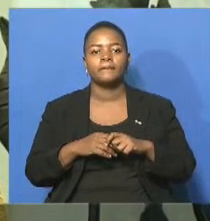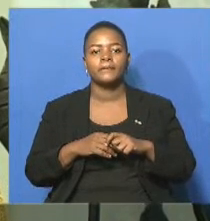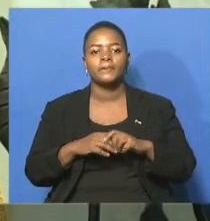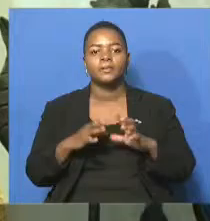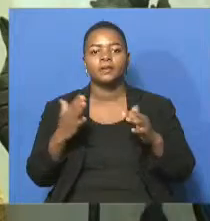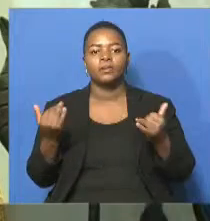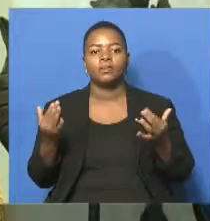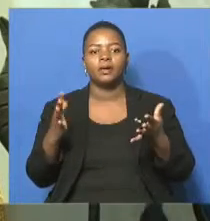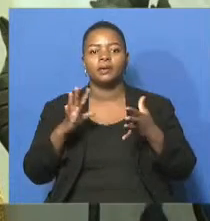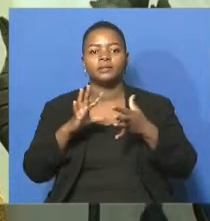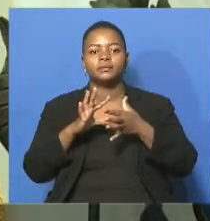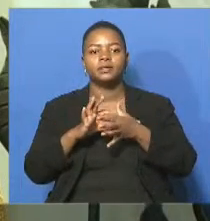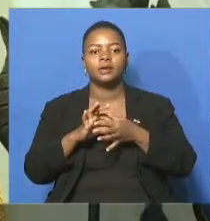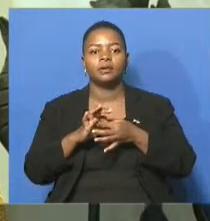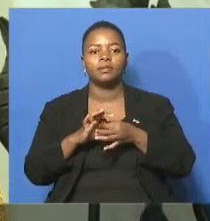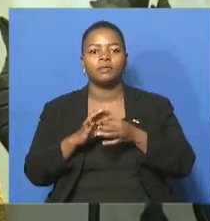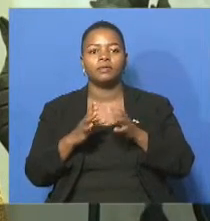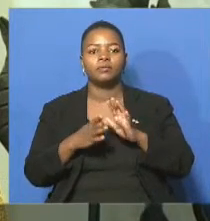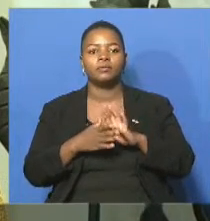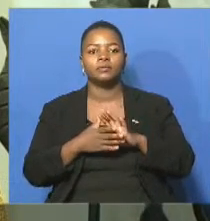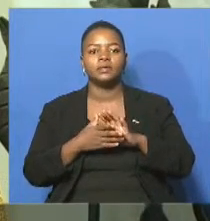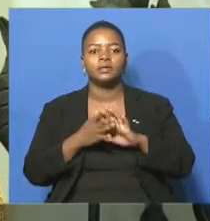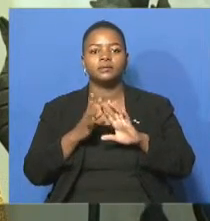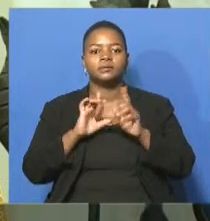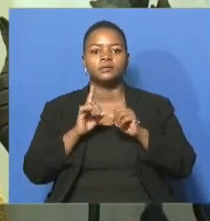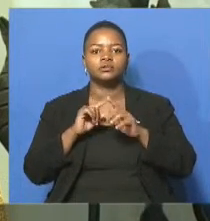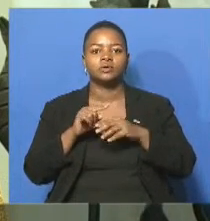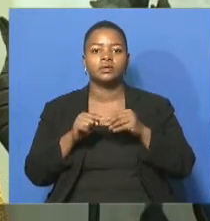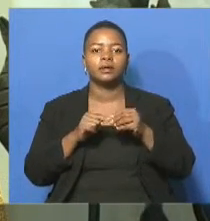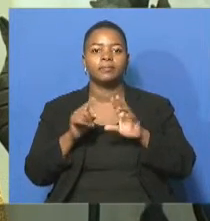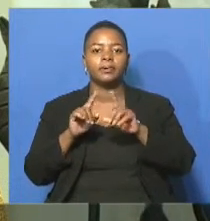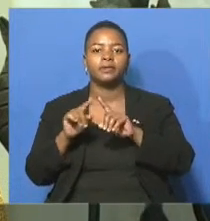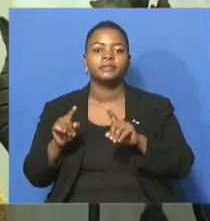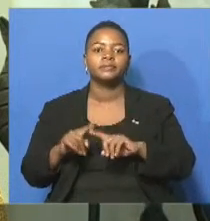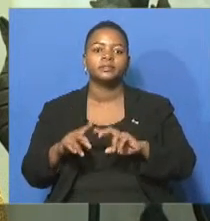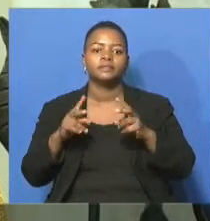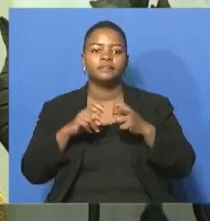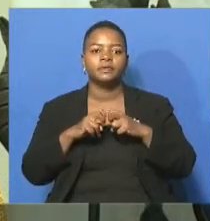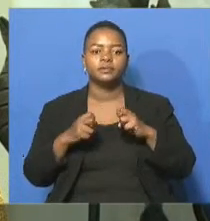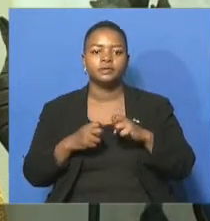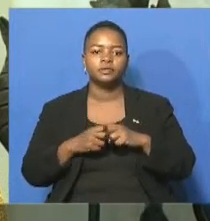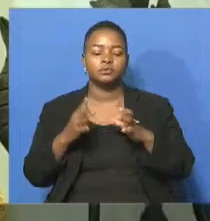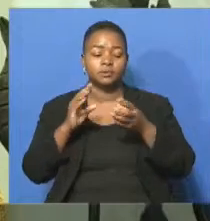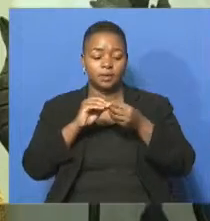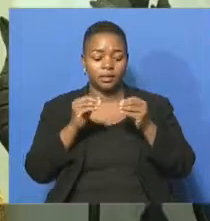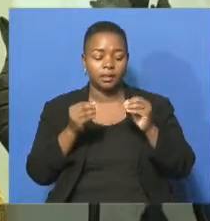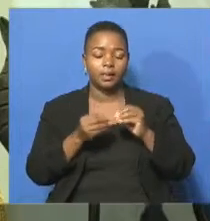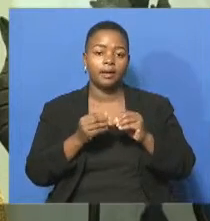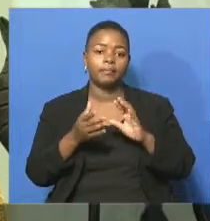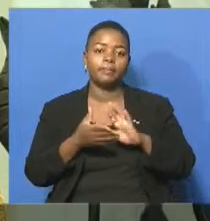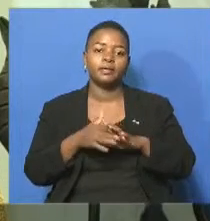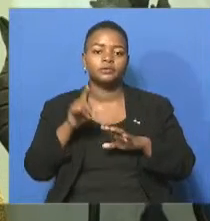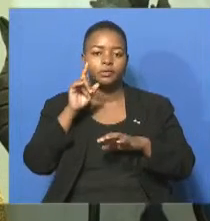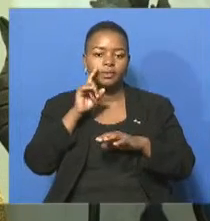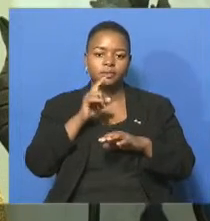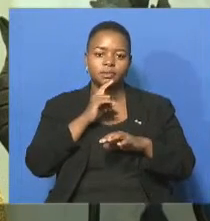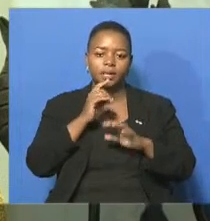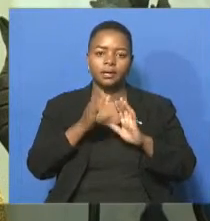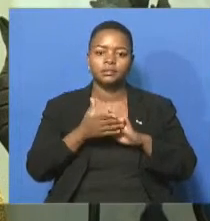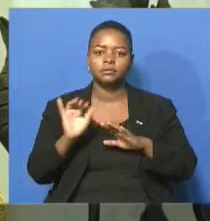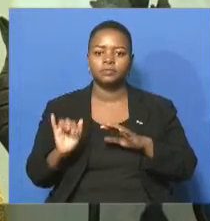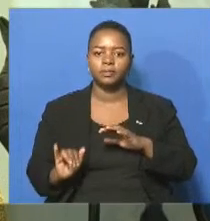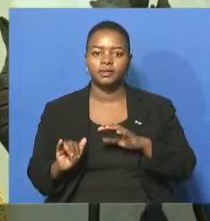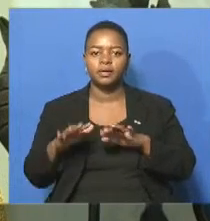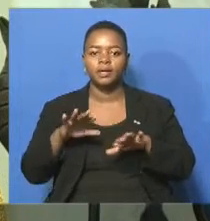spoke to how defilement also is very worrying. Statistics on defilement also reported on a